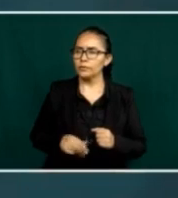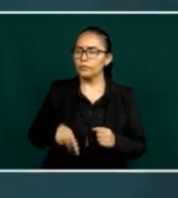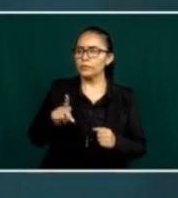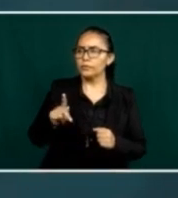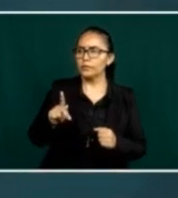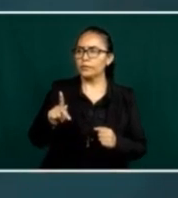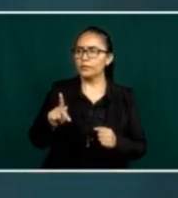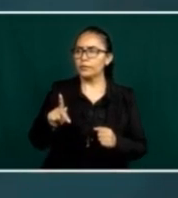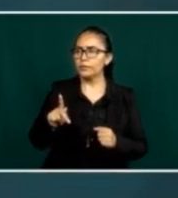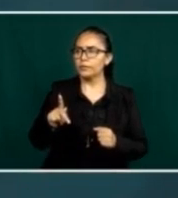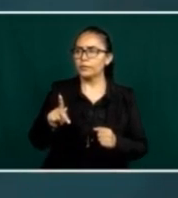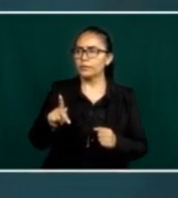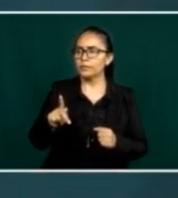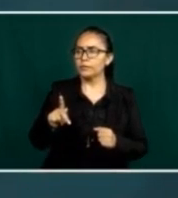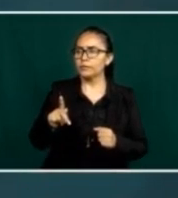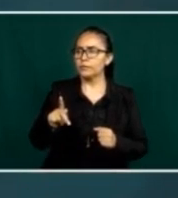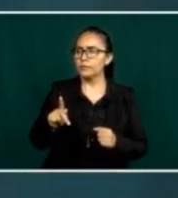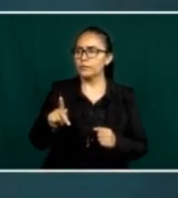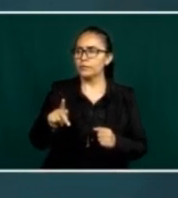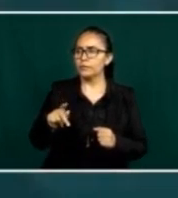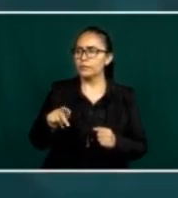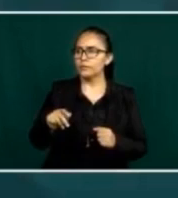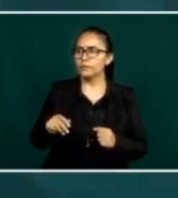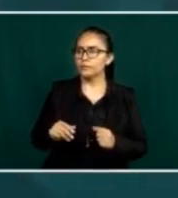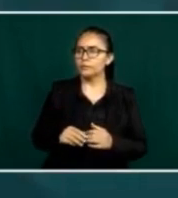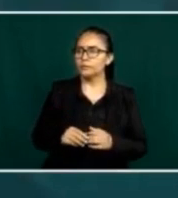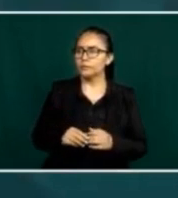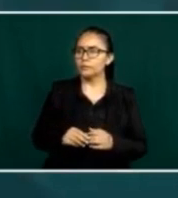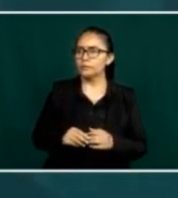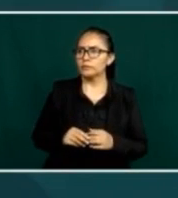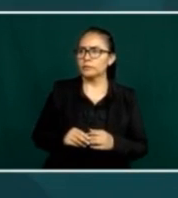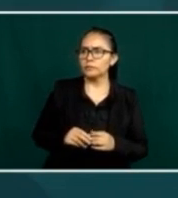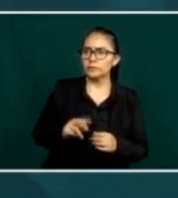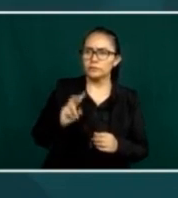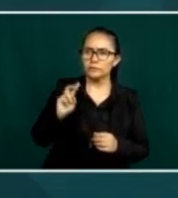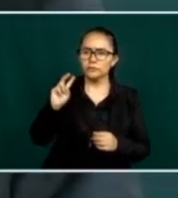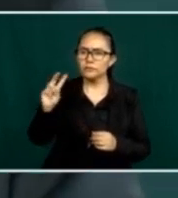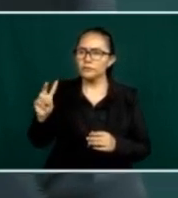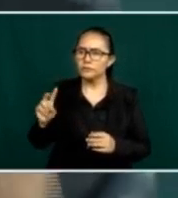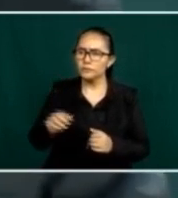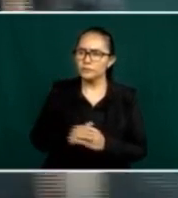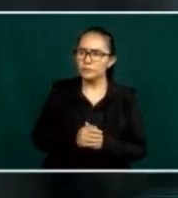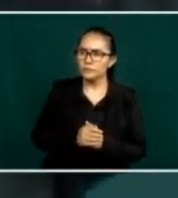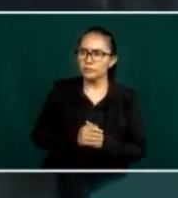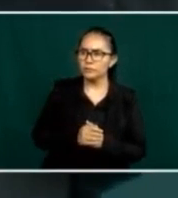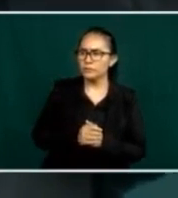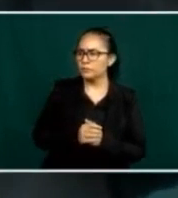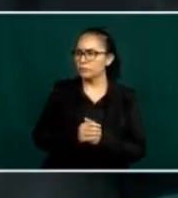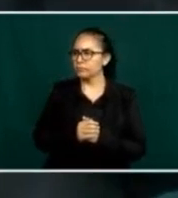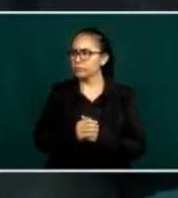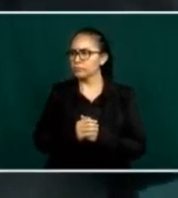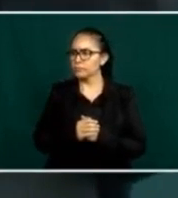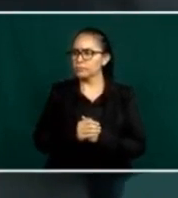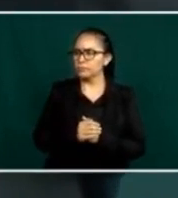neoliberal. So I look at Universal, there's a recession.